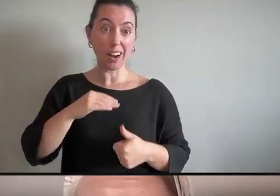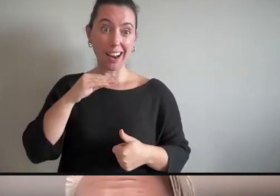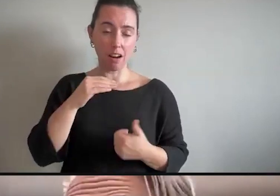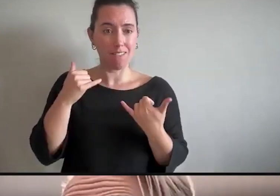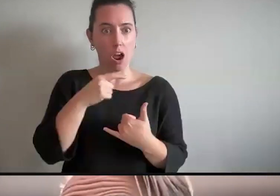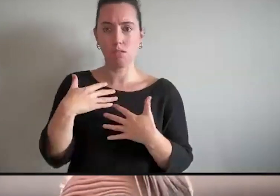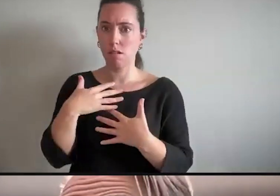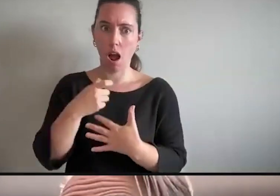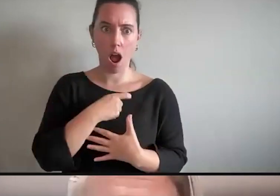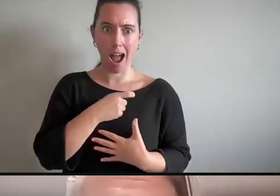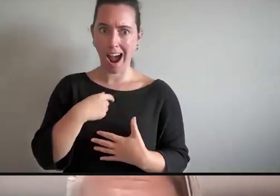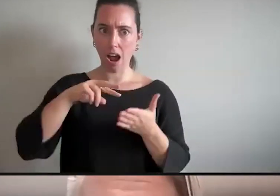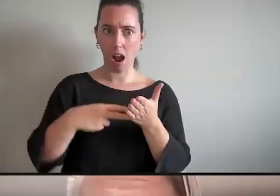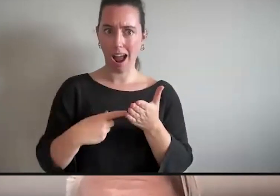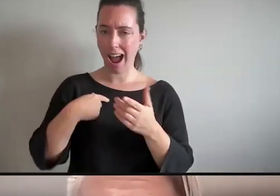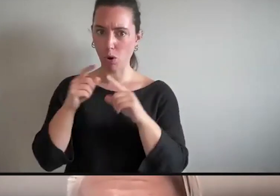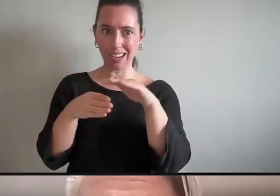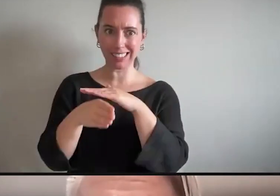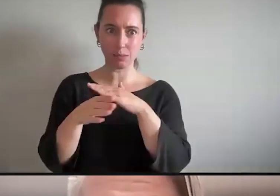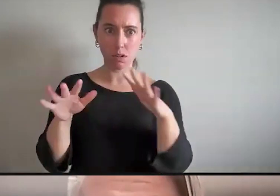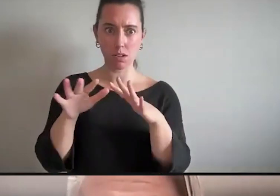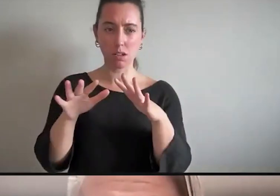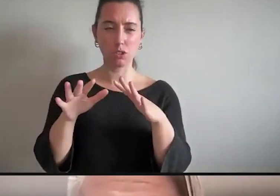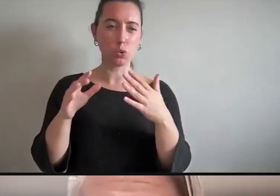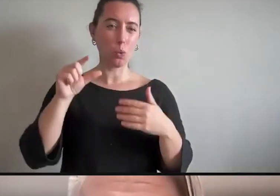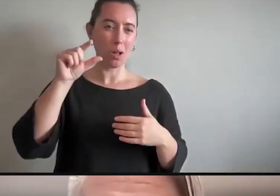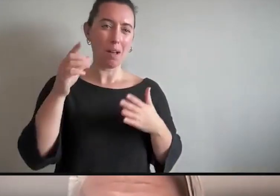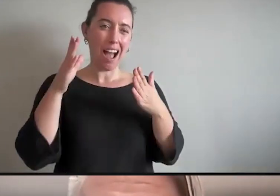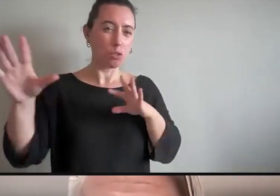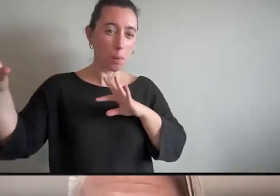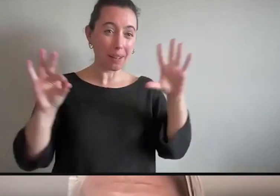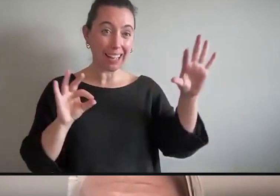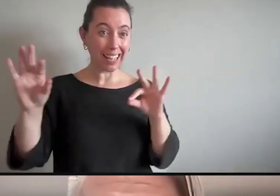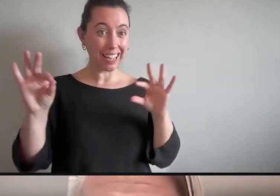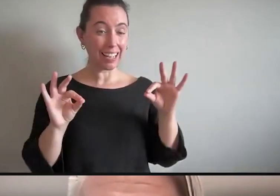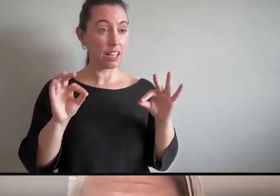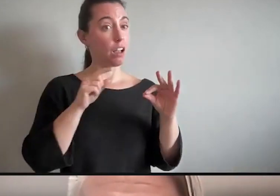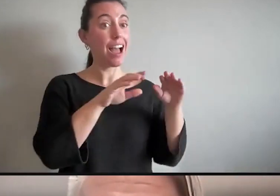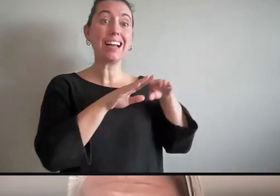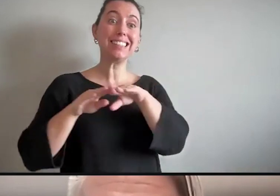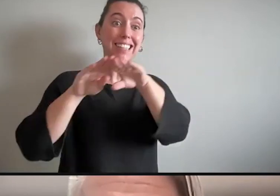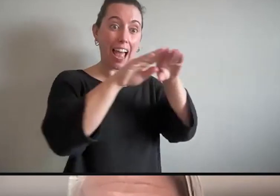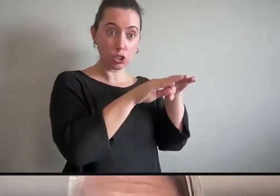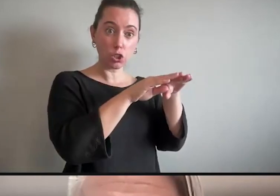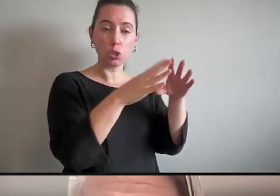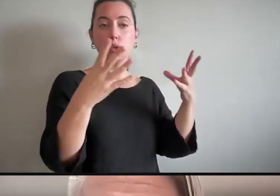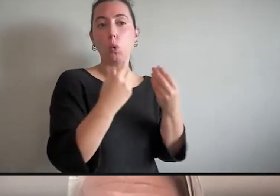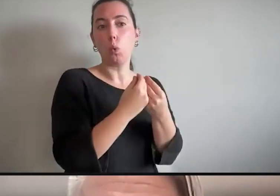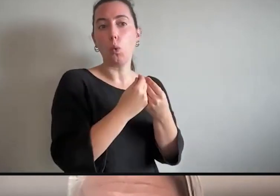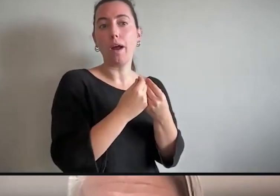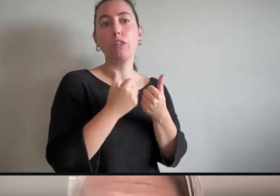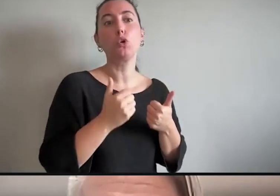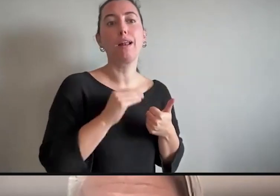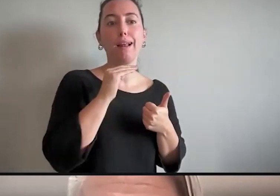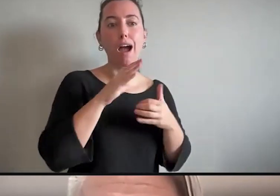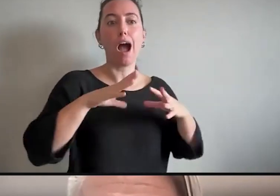either we loosen the standard on documents and we allow for imperfection. And if we do that, we will allow